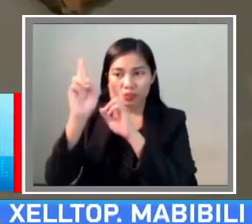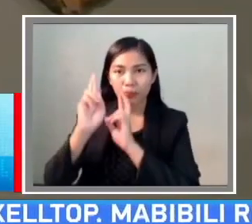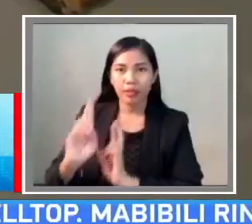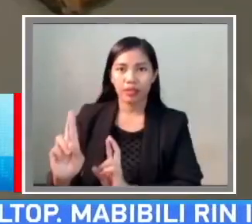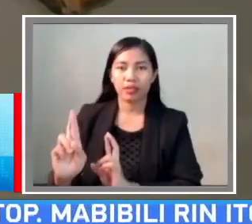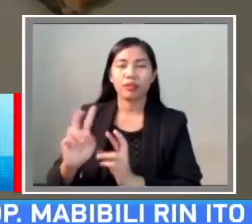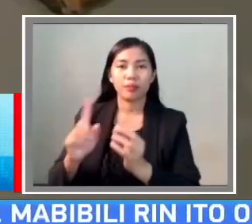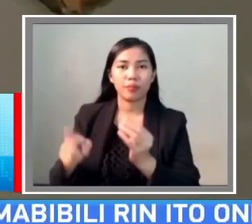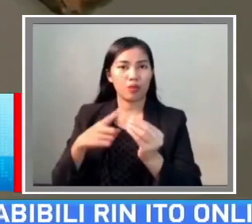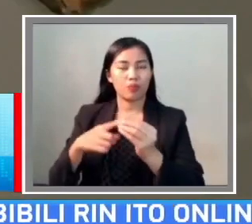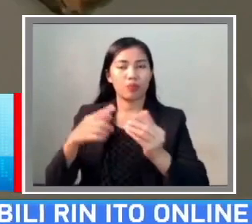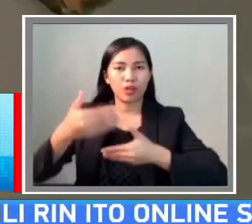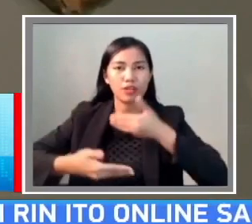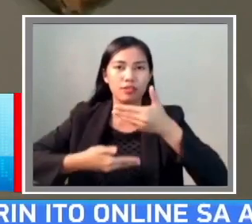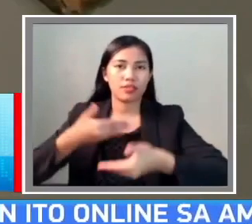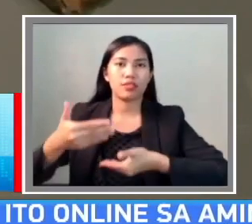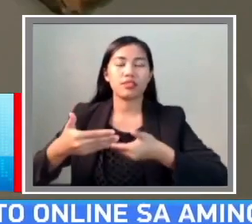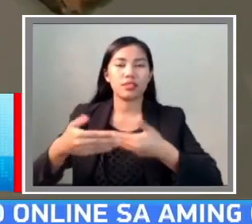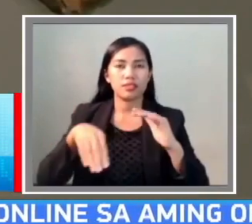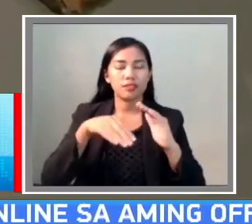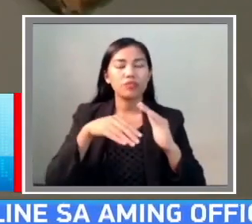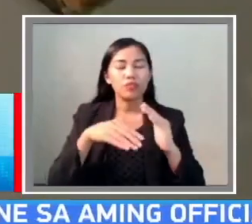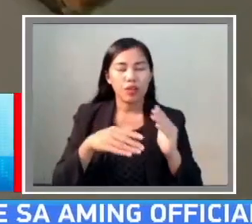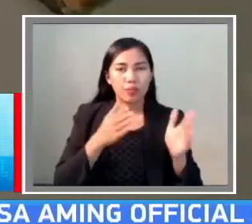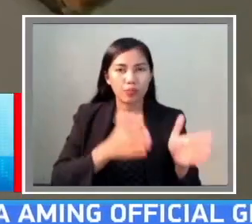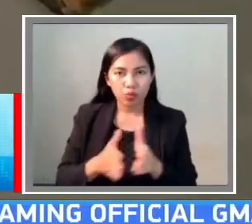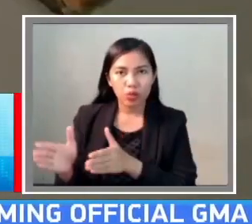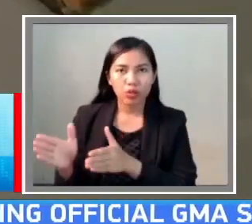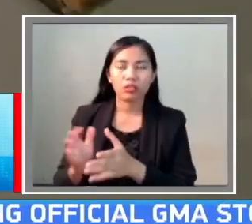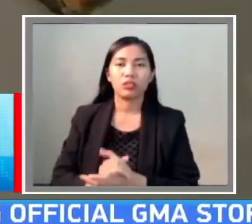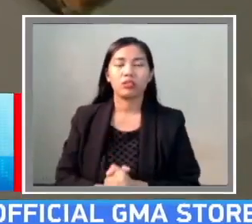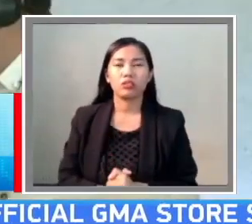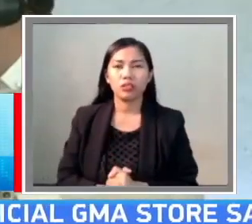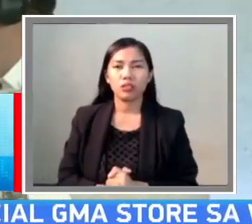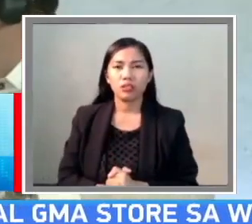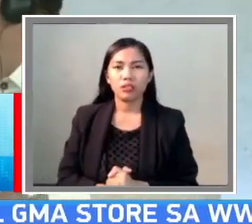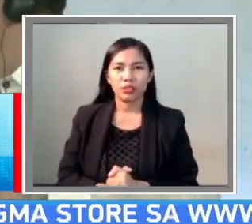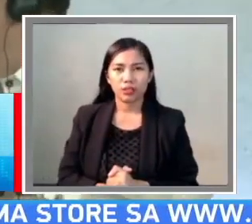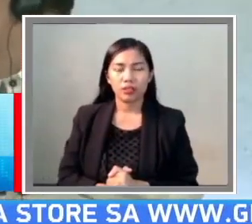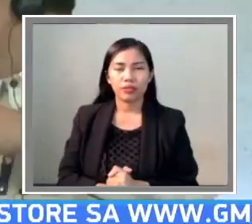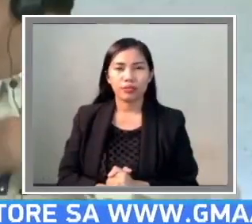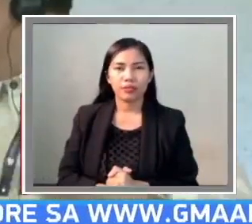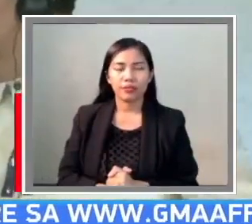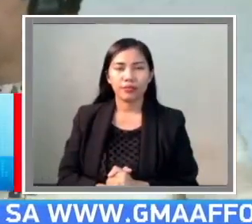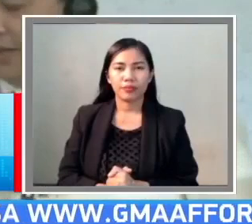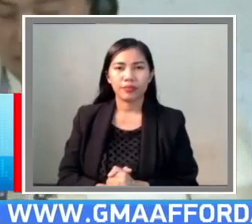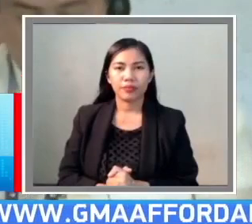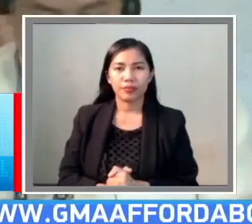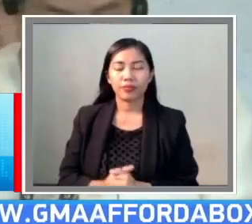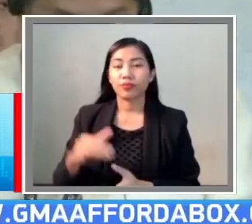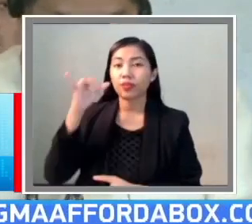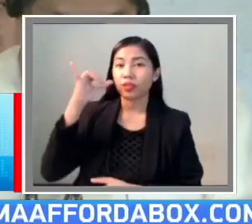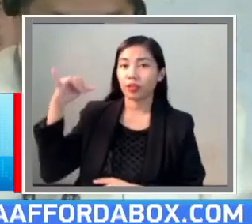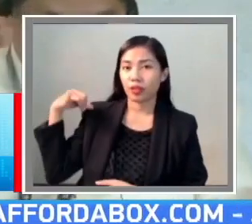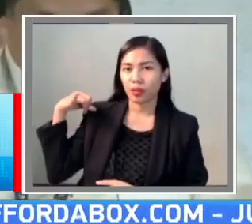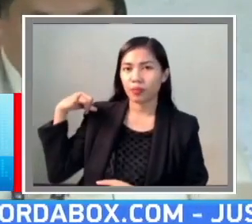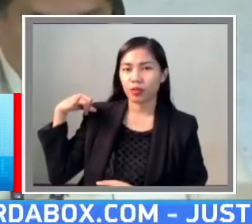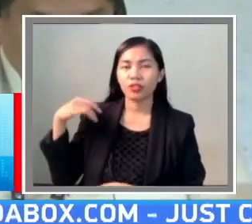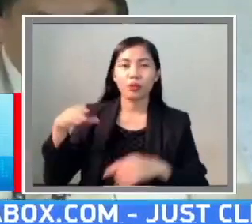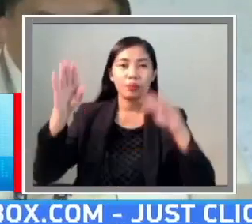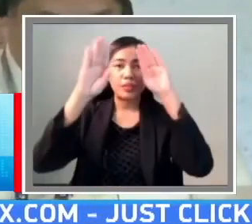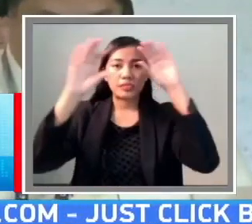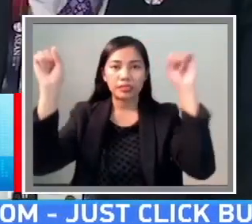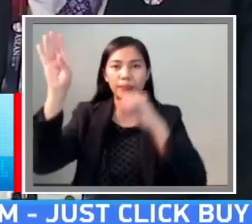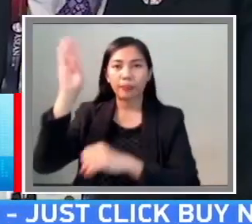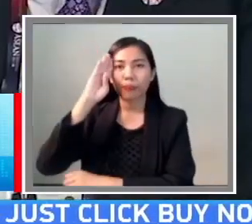processes and due process, for instance, no? Kahapon, sa intervention speech ni Pangulong Marcos sa ASEAN